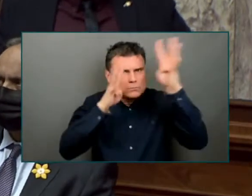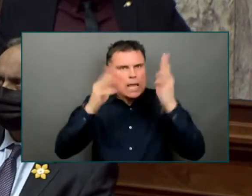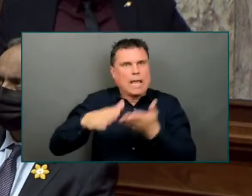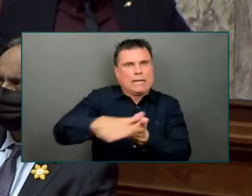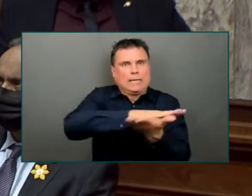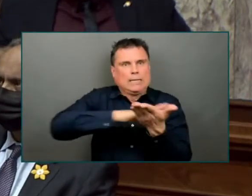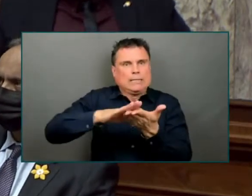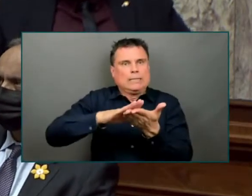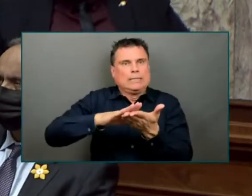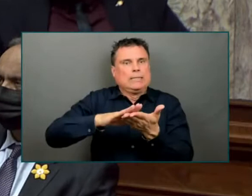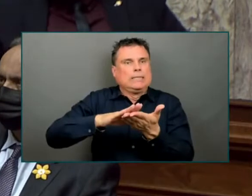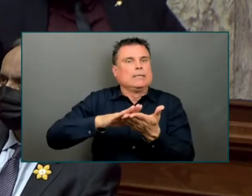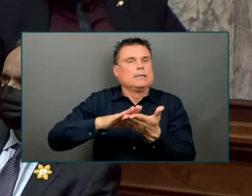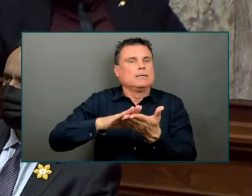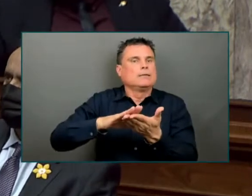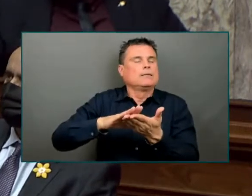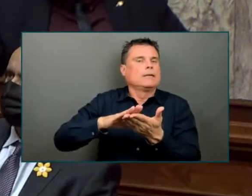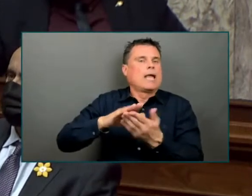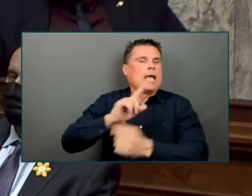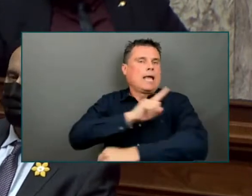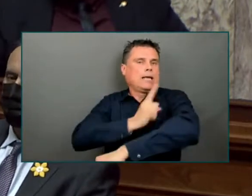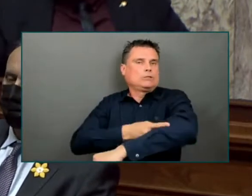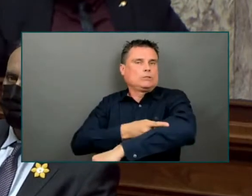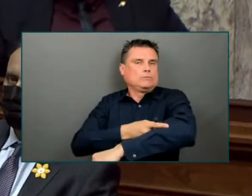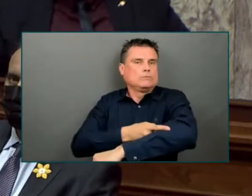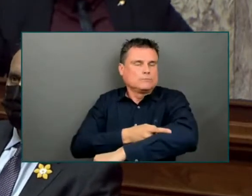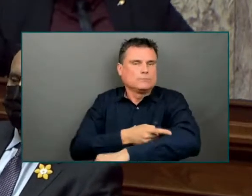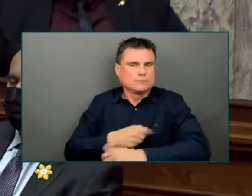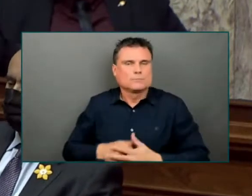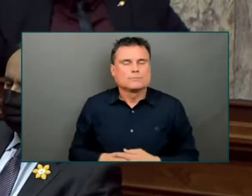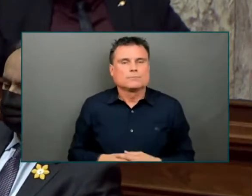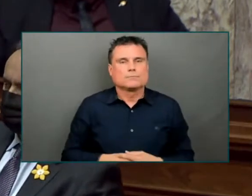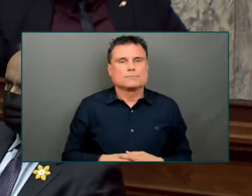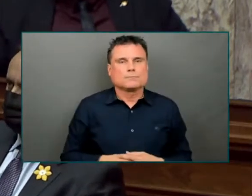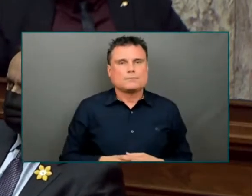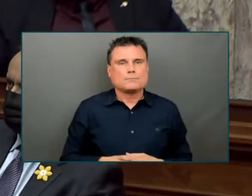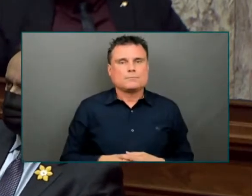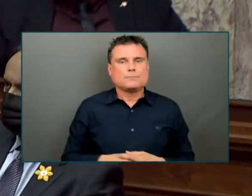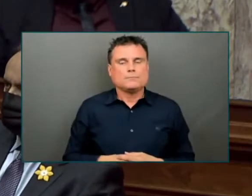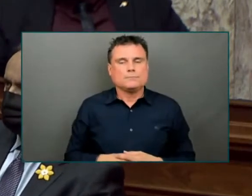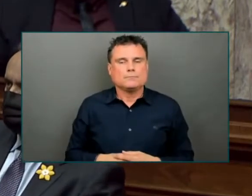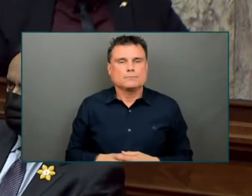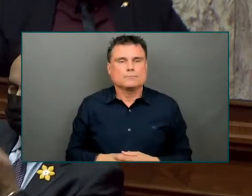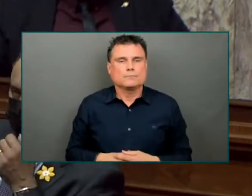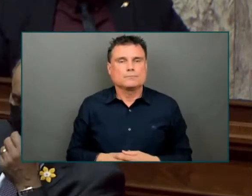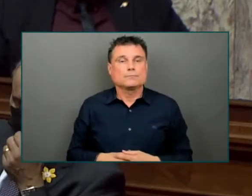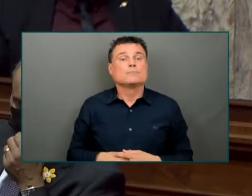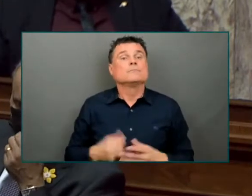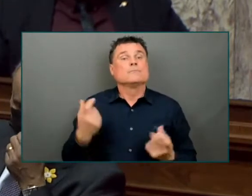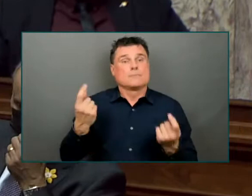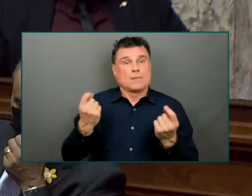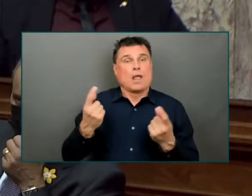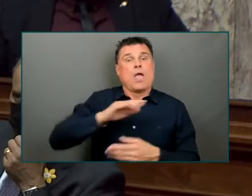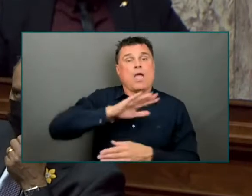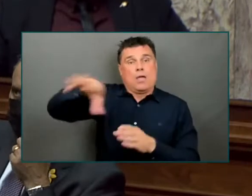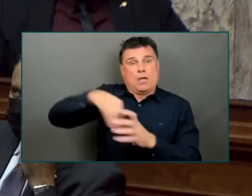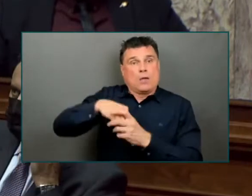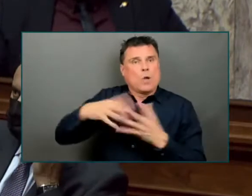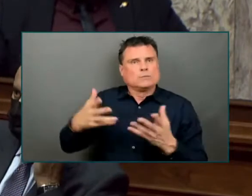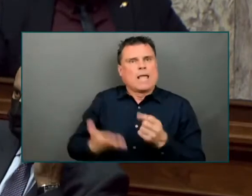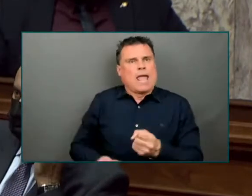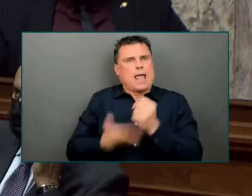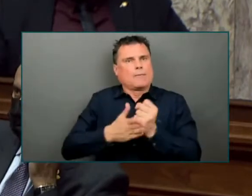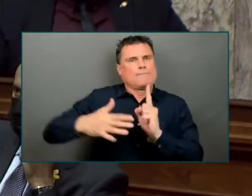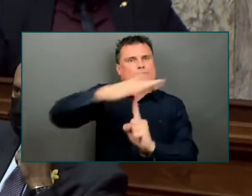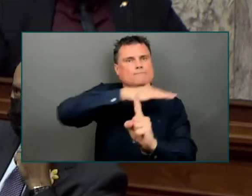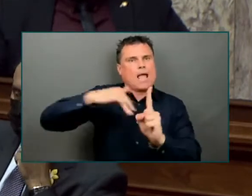We all have a role to play in achieving a greener future. Budget 2021 makes it easier for people to choose cleaner